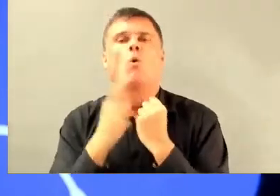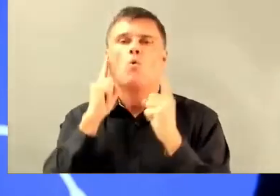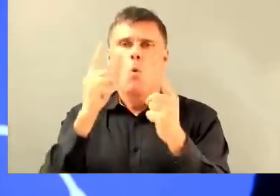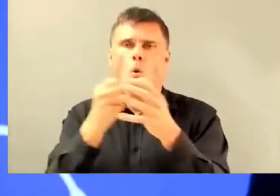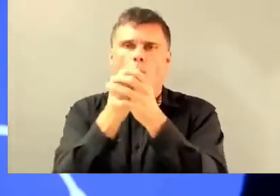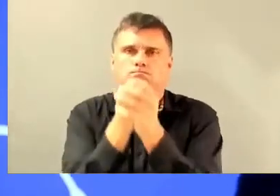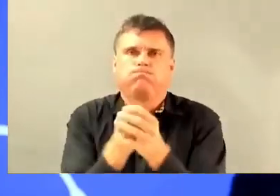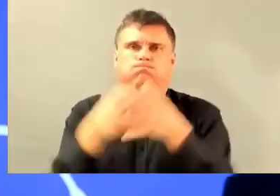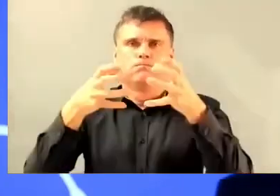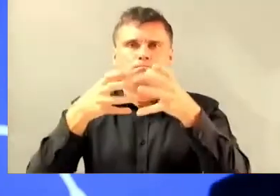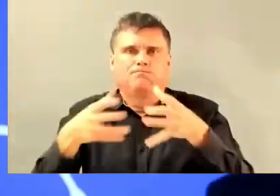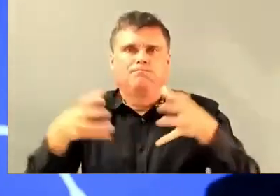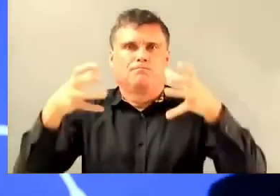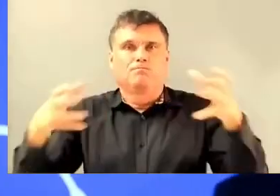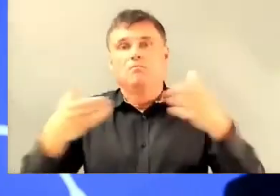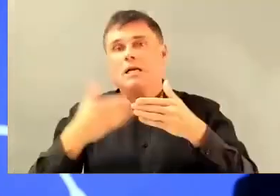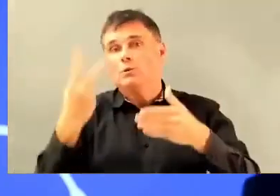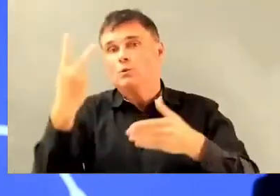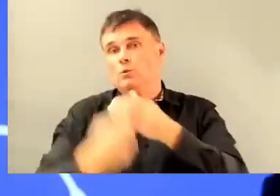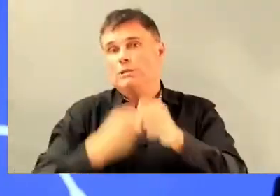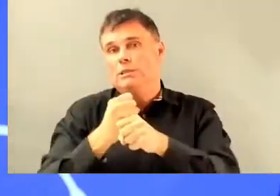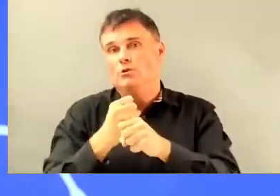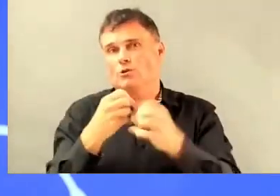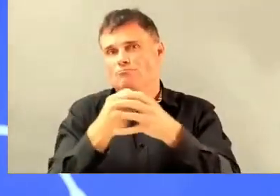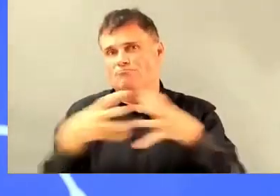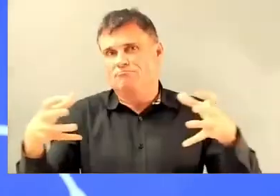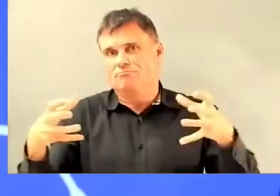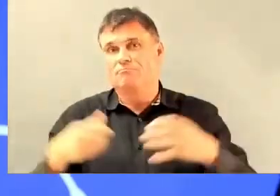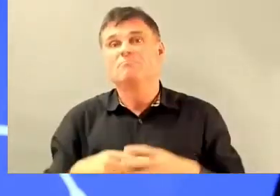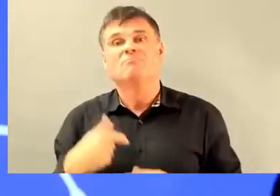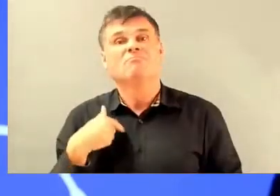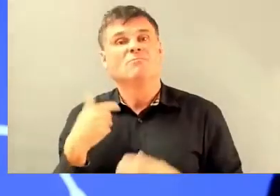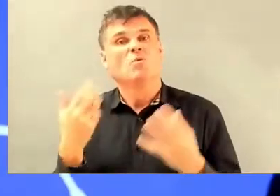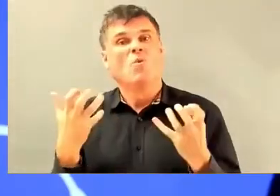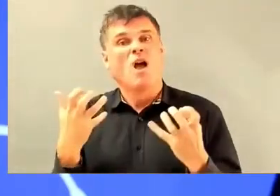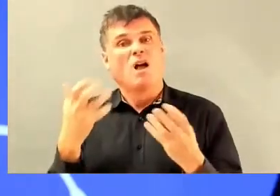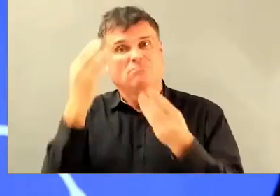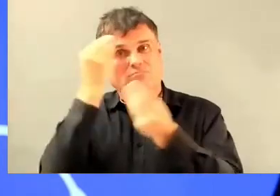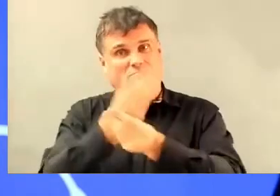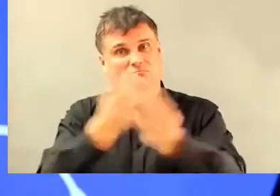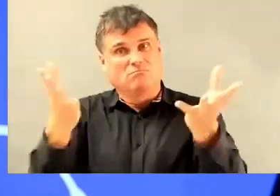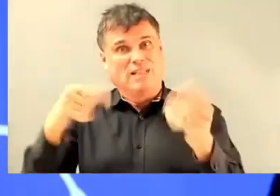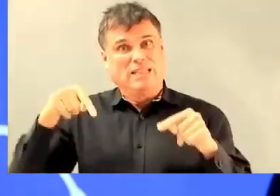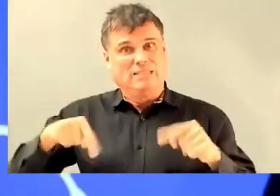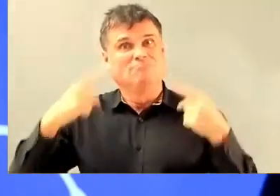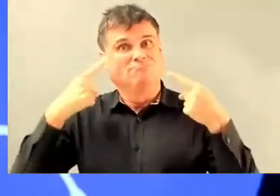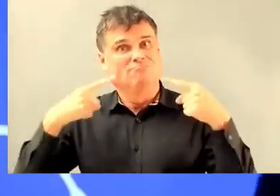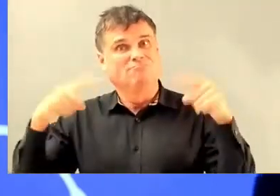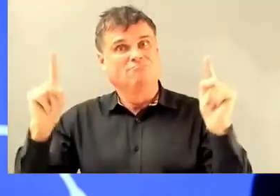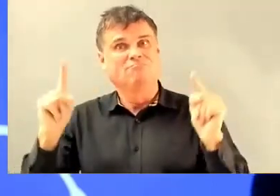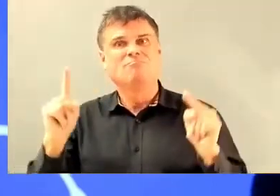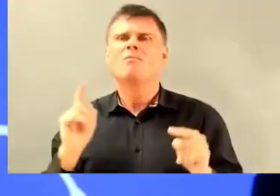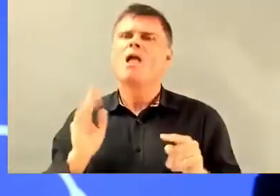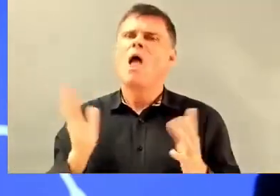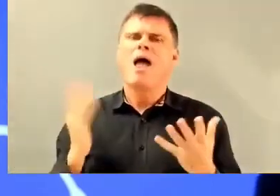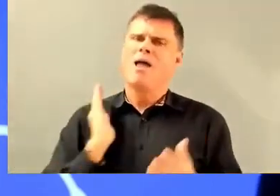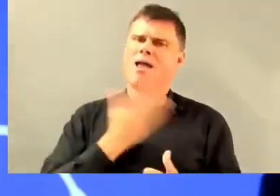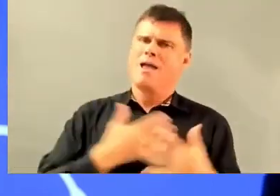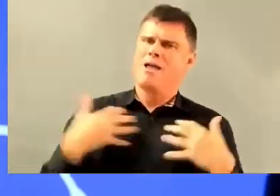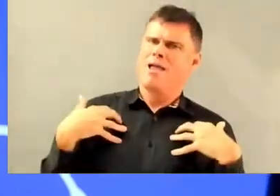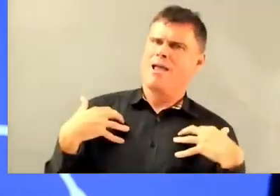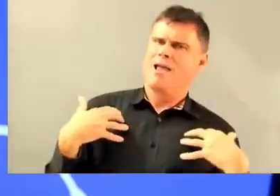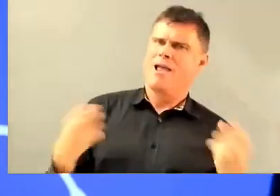want to say that this, of course, announcement is part of the government's Health Human Resources Plan, and particularly